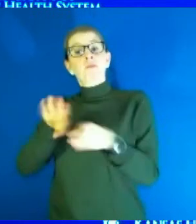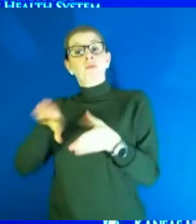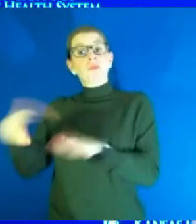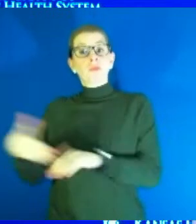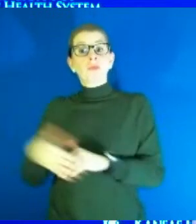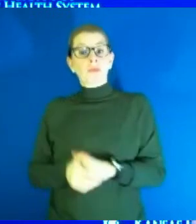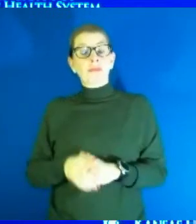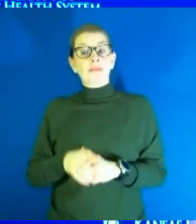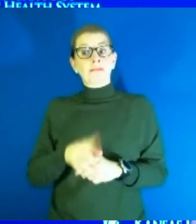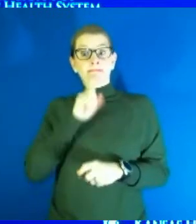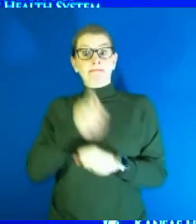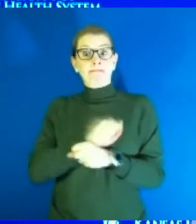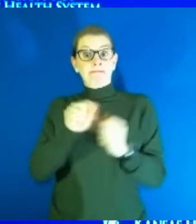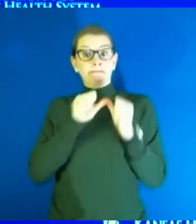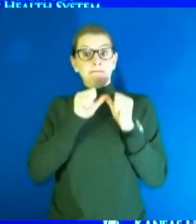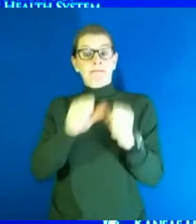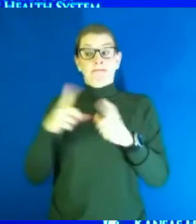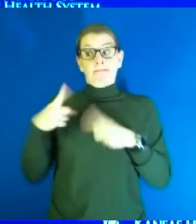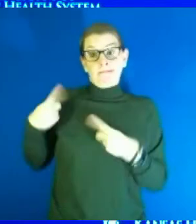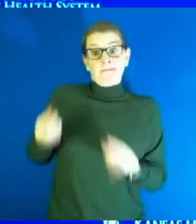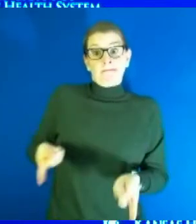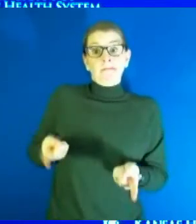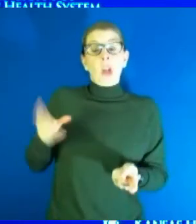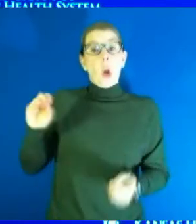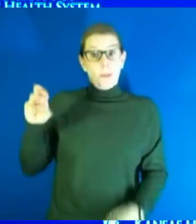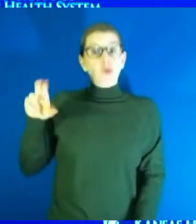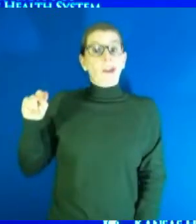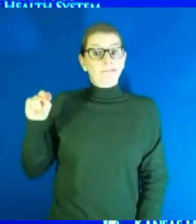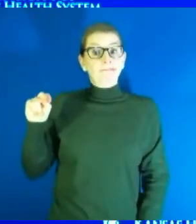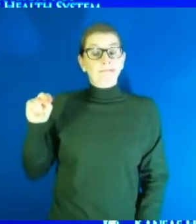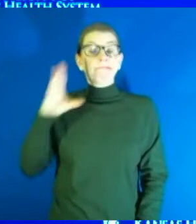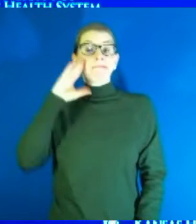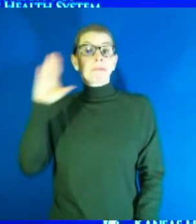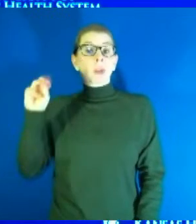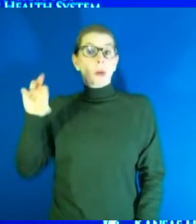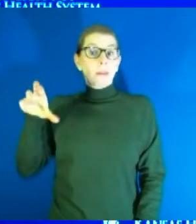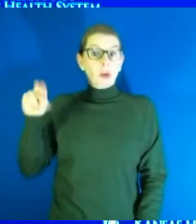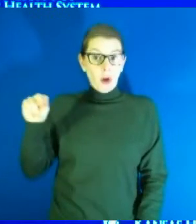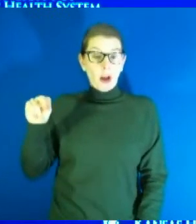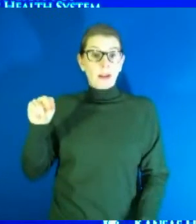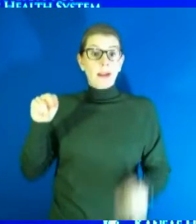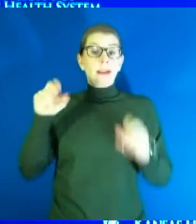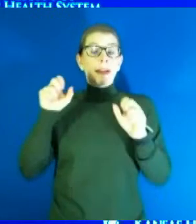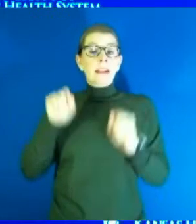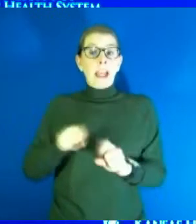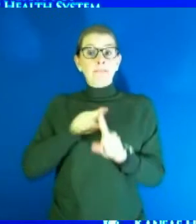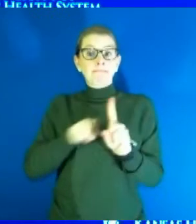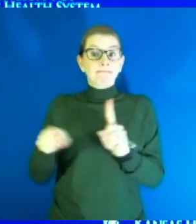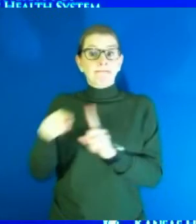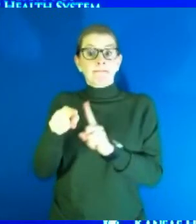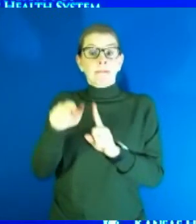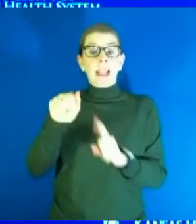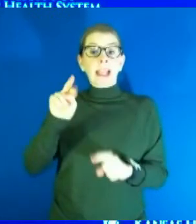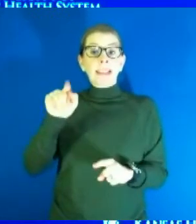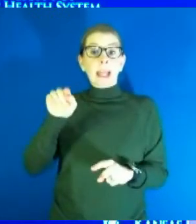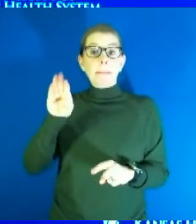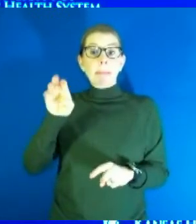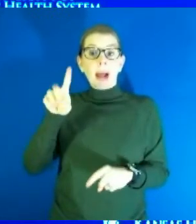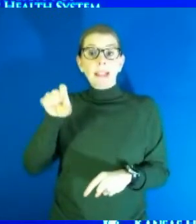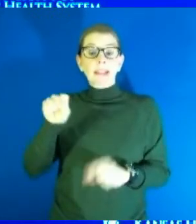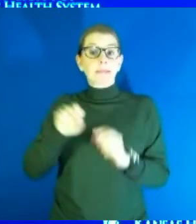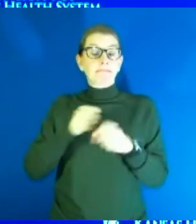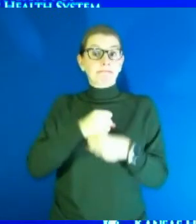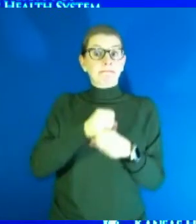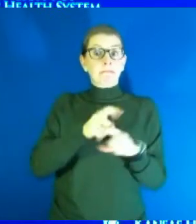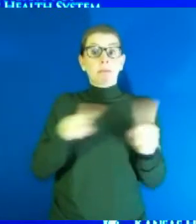held true even through Omicron. We know Omicron can evade those antibodies that are created. But we know